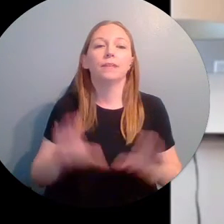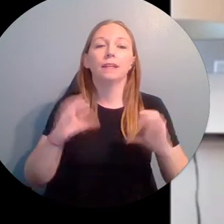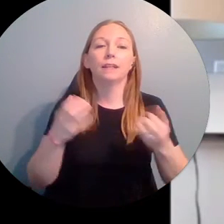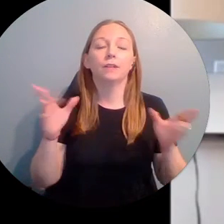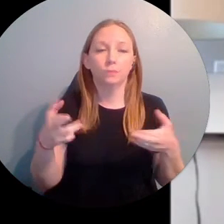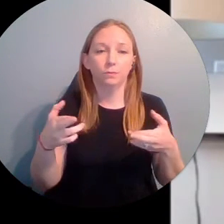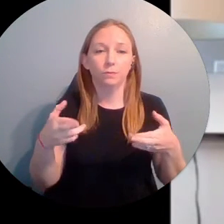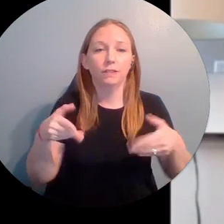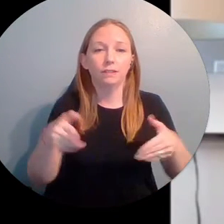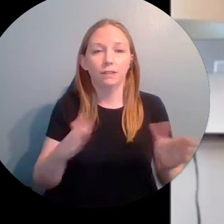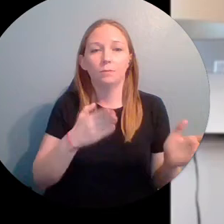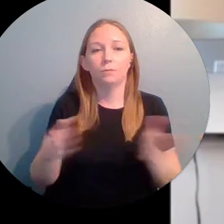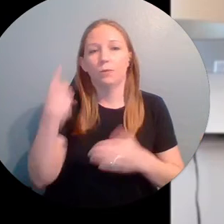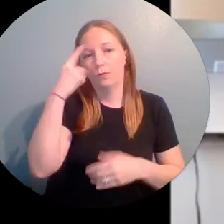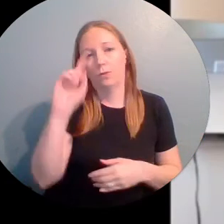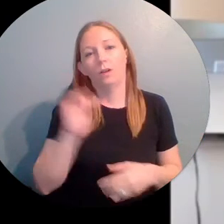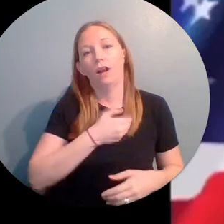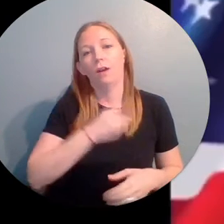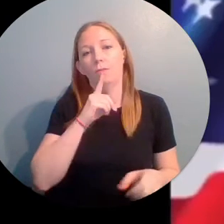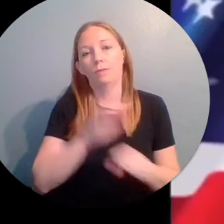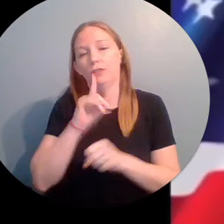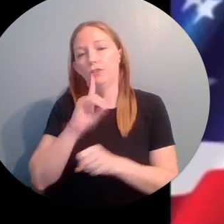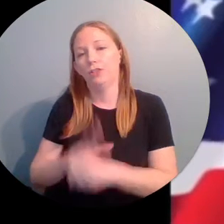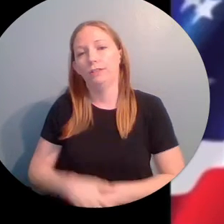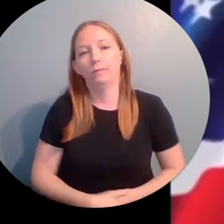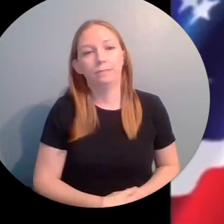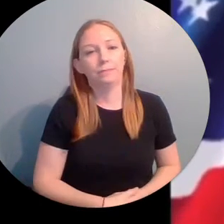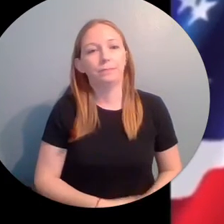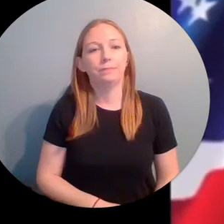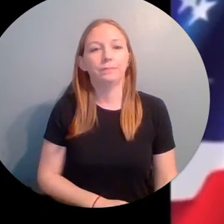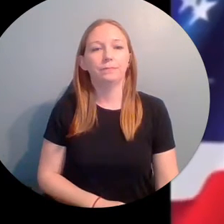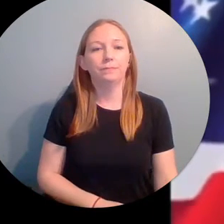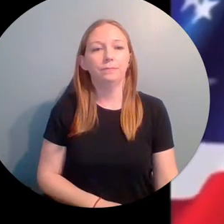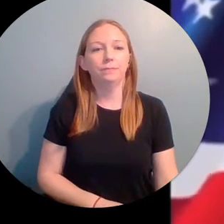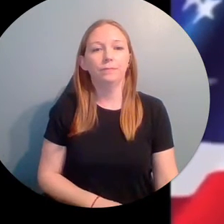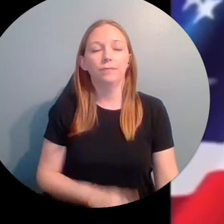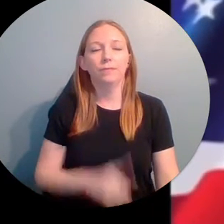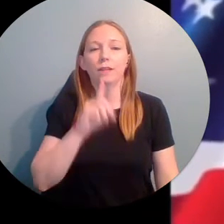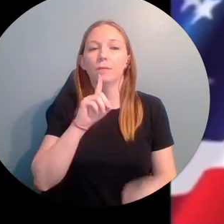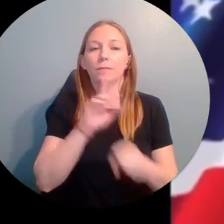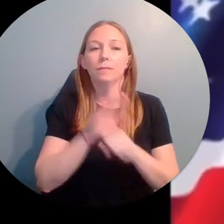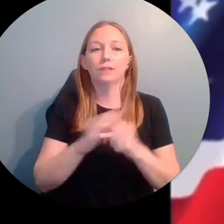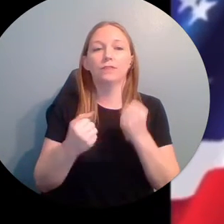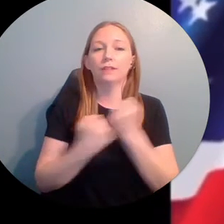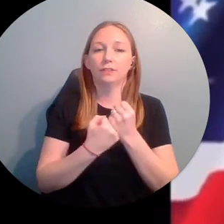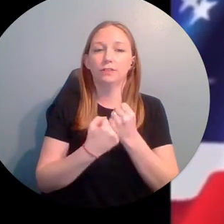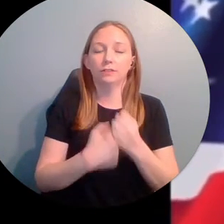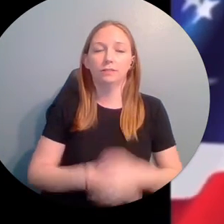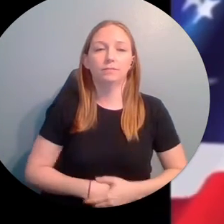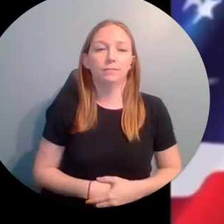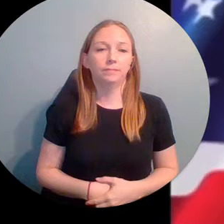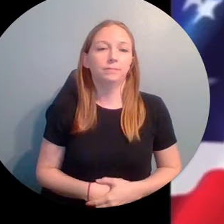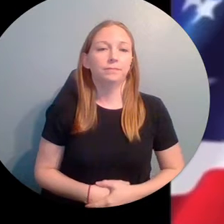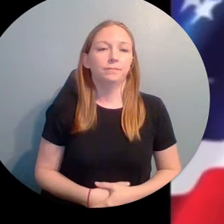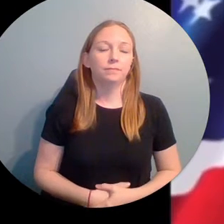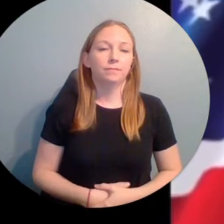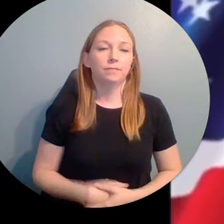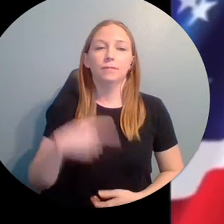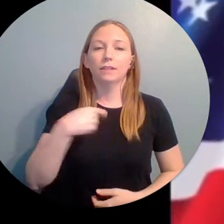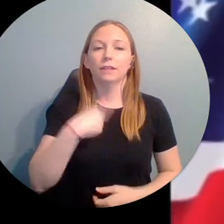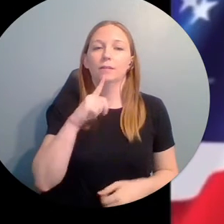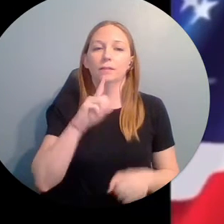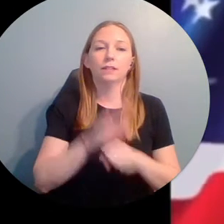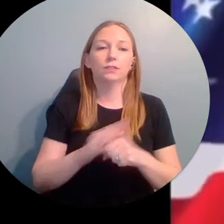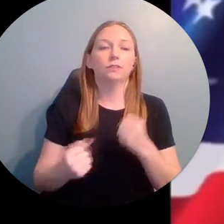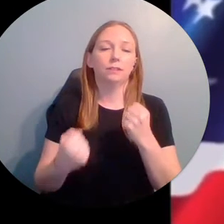Classrooms, let's prepare for our pledges. The Pledge of Allegiance. I pledge